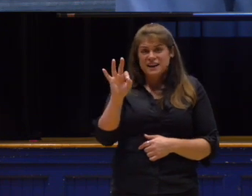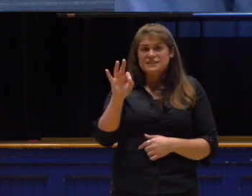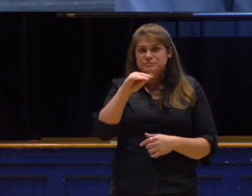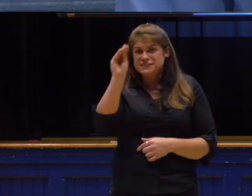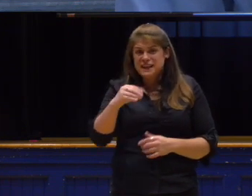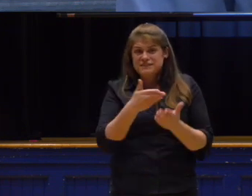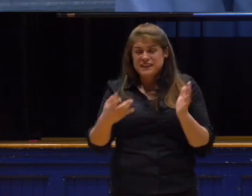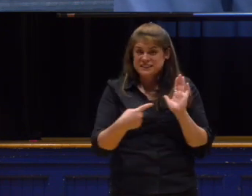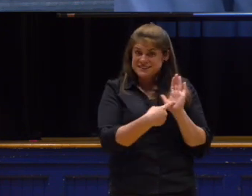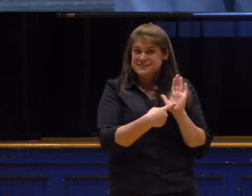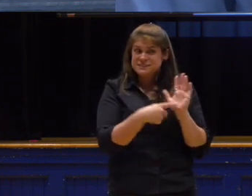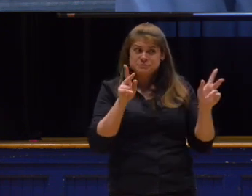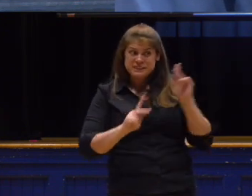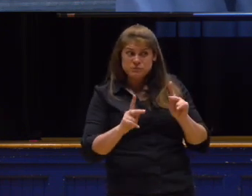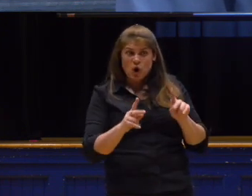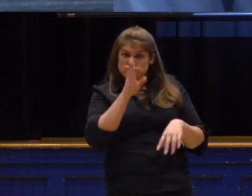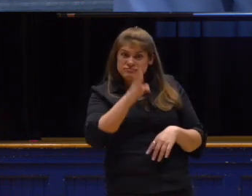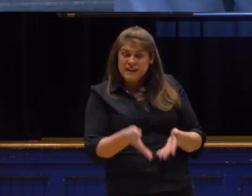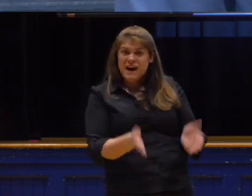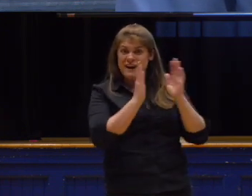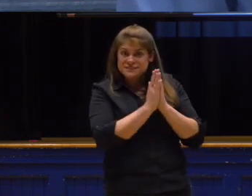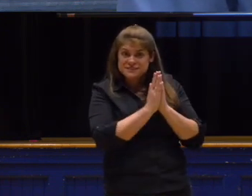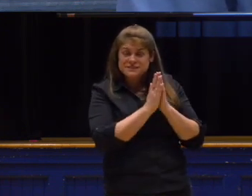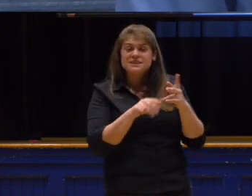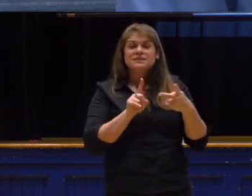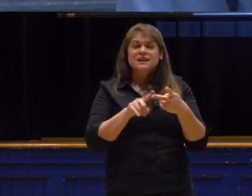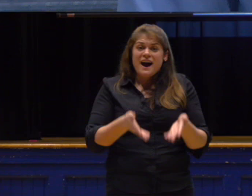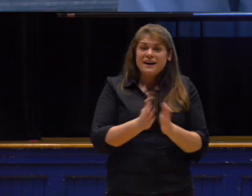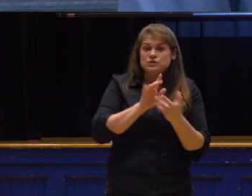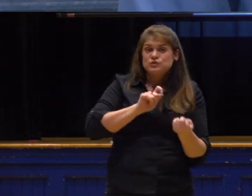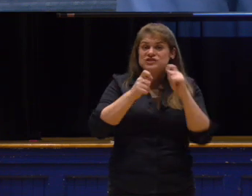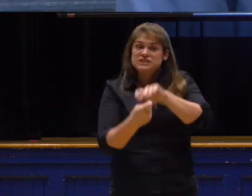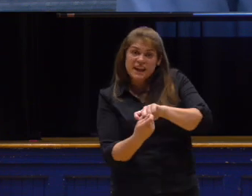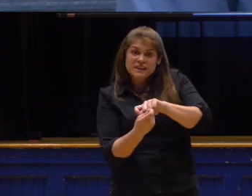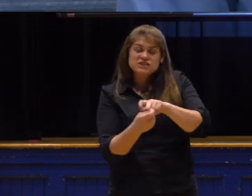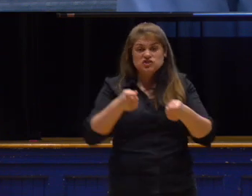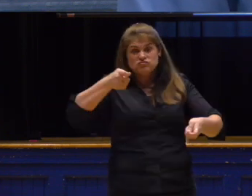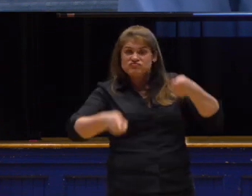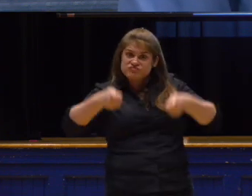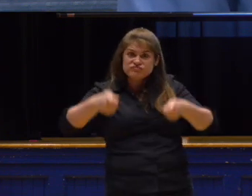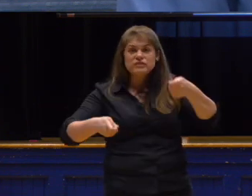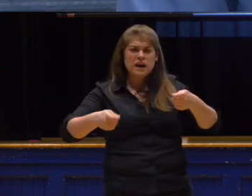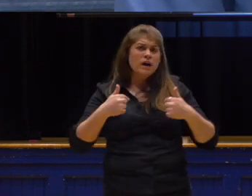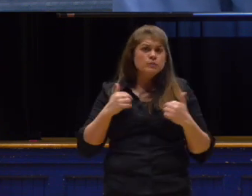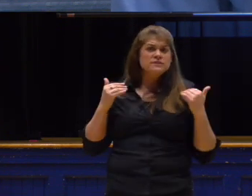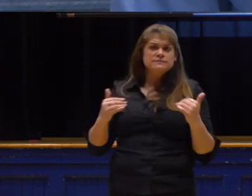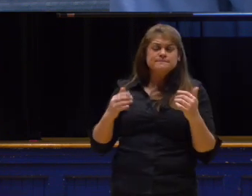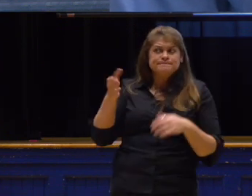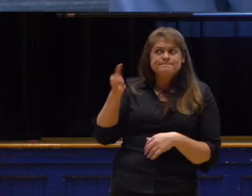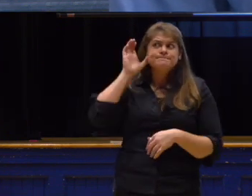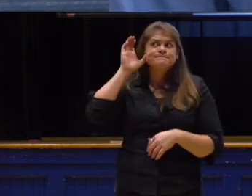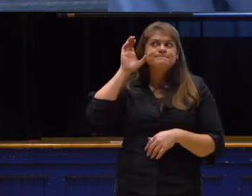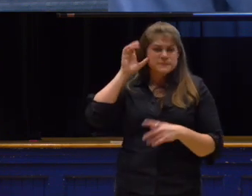are things either people have asked for, you've asked us to change, you've asked us to modify, and we've done that throughout the